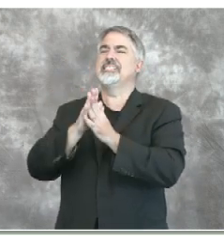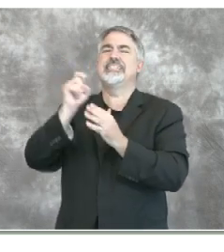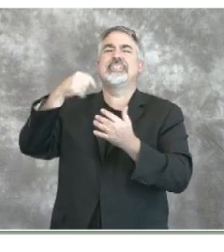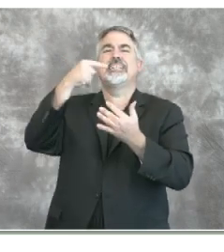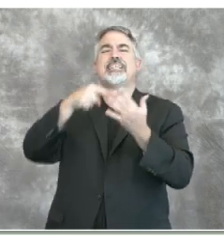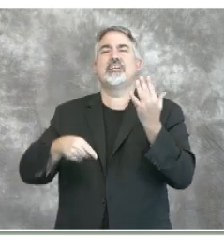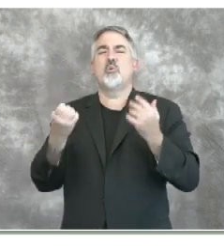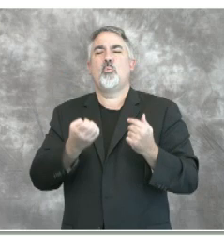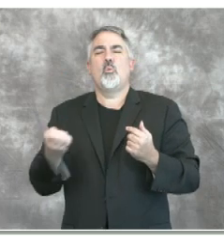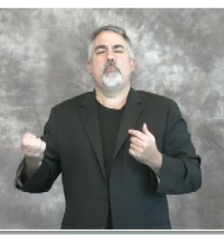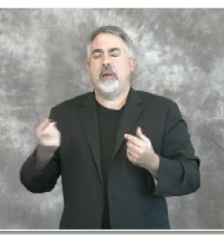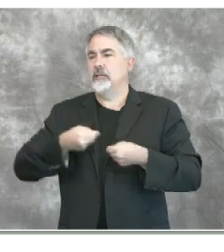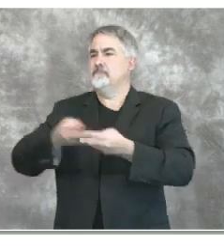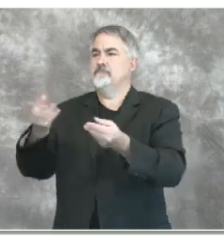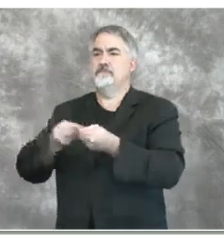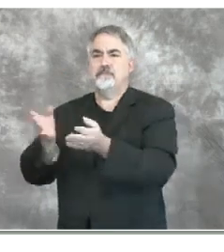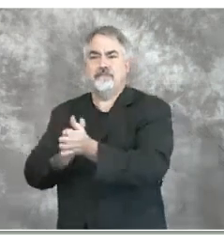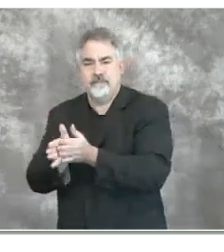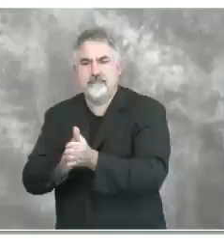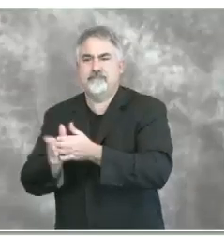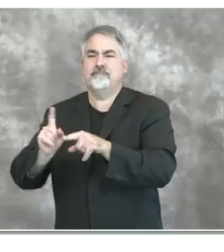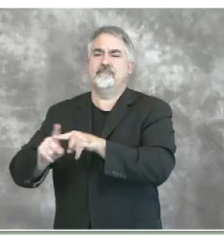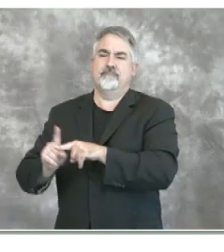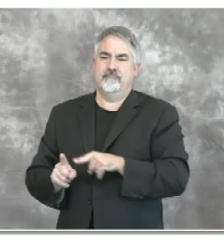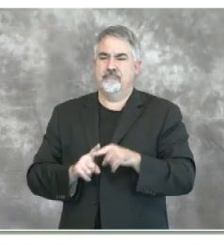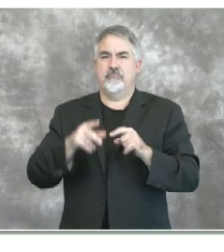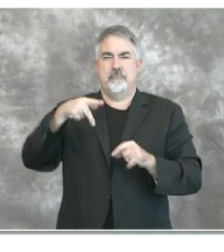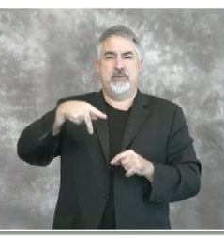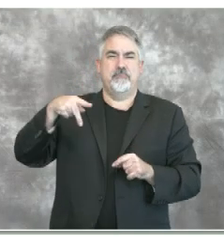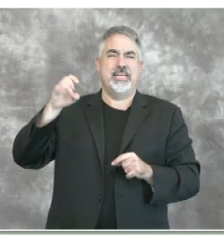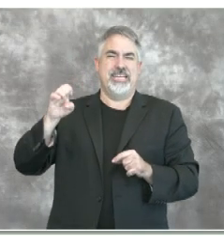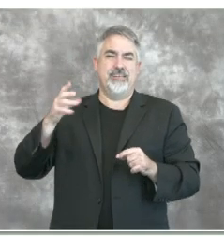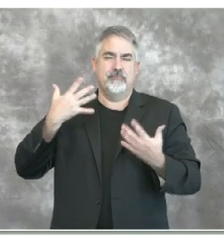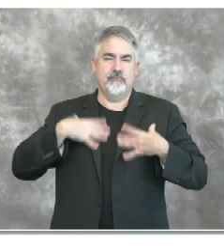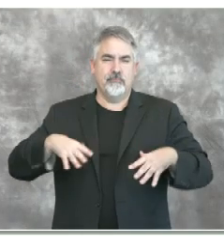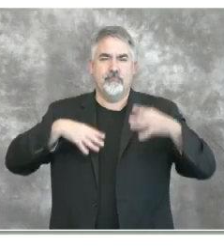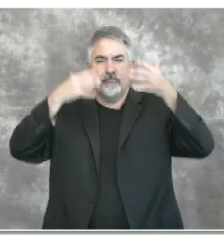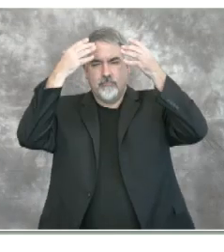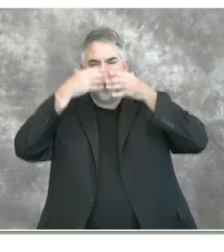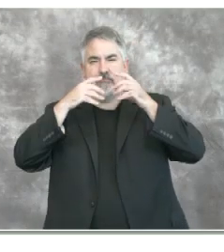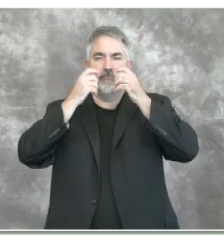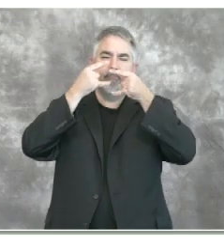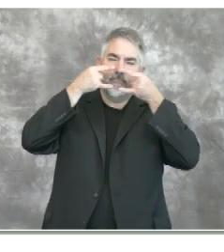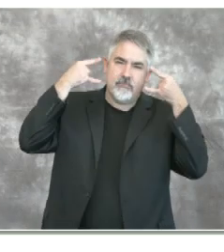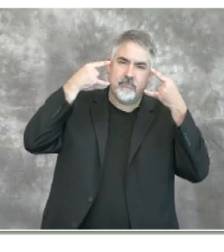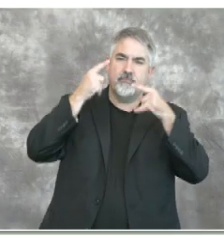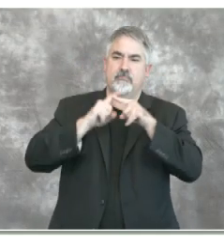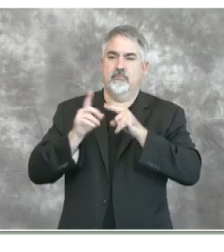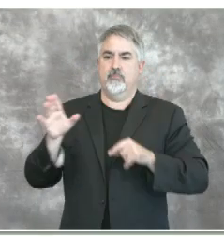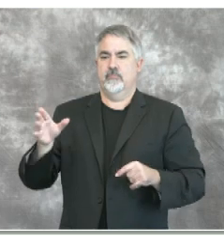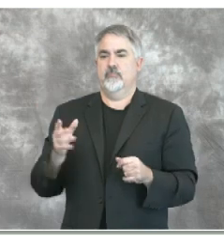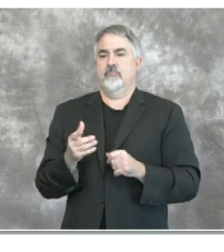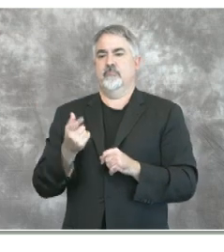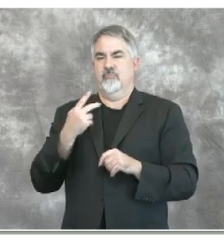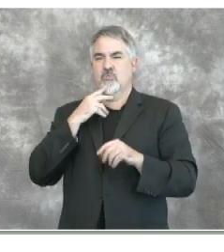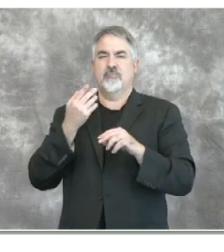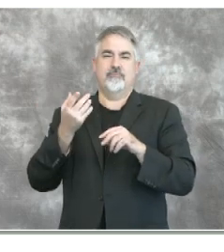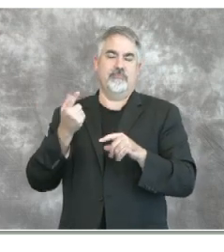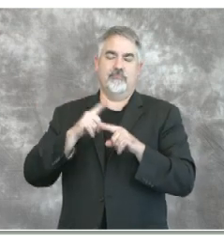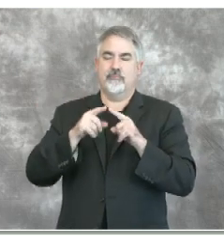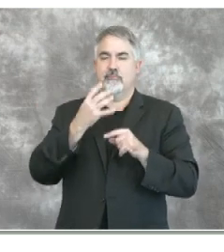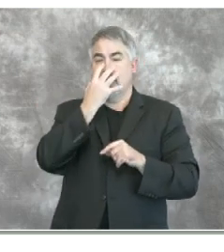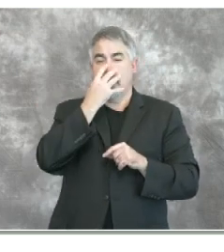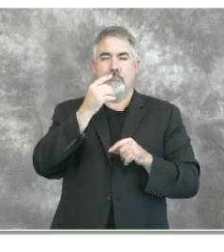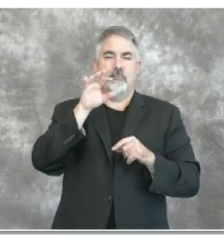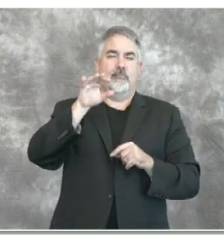same. Personal protective equipment, an increase in every category here. N95, surgical face masks, face shields, goggles,